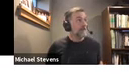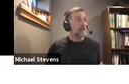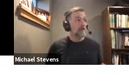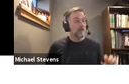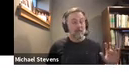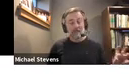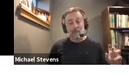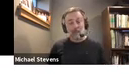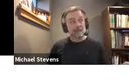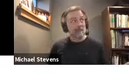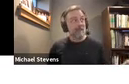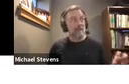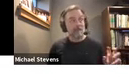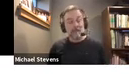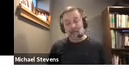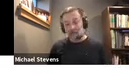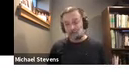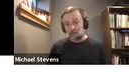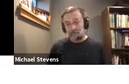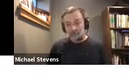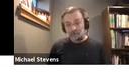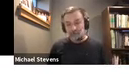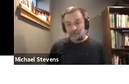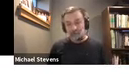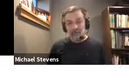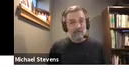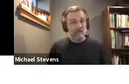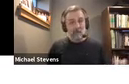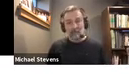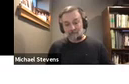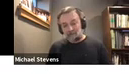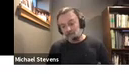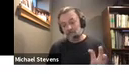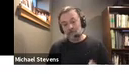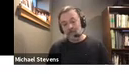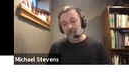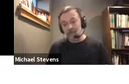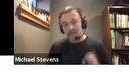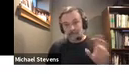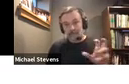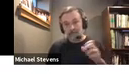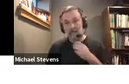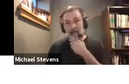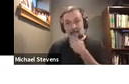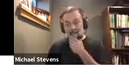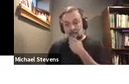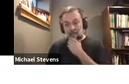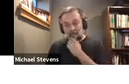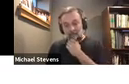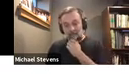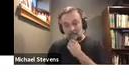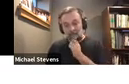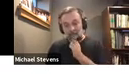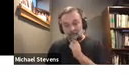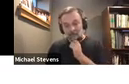So we allow multi-platform and file support. So whatever video type you have, you can access the